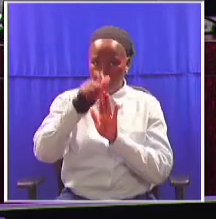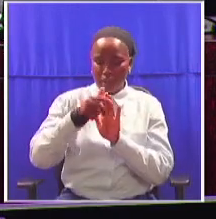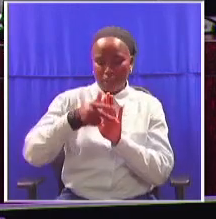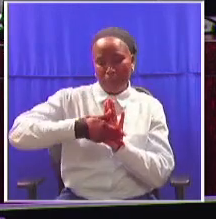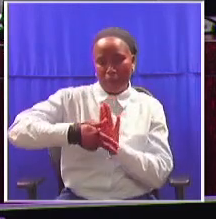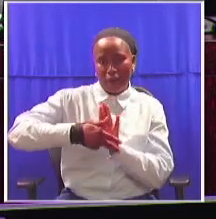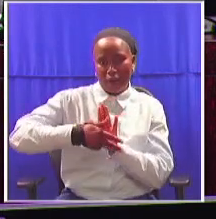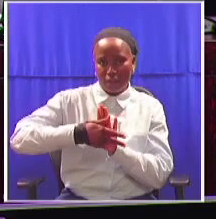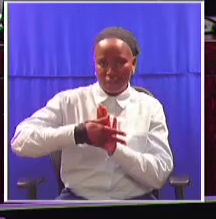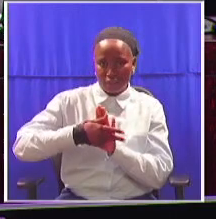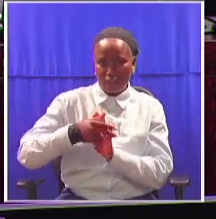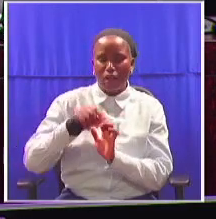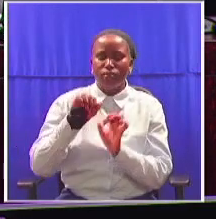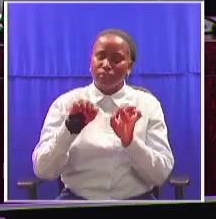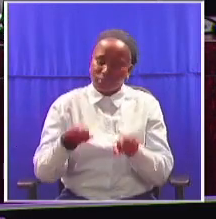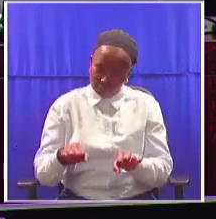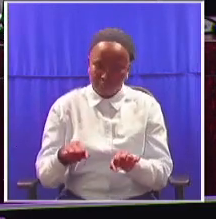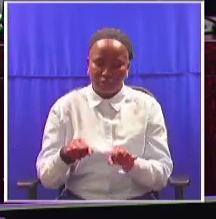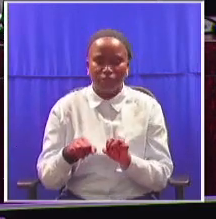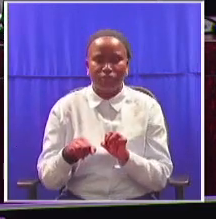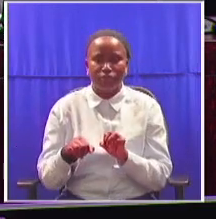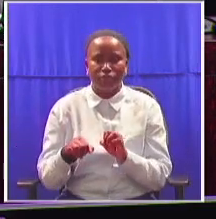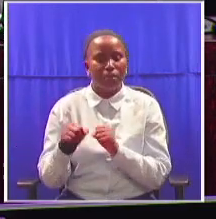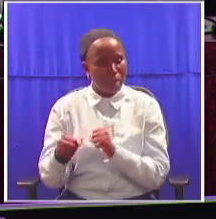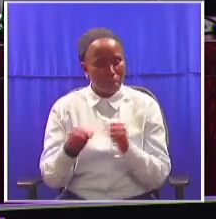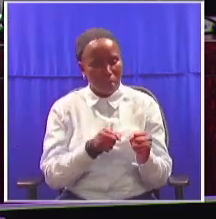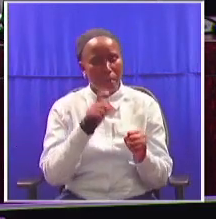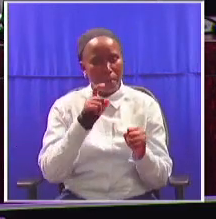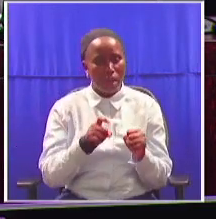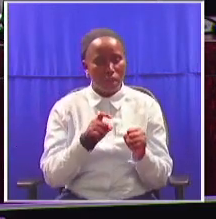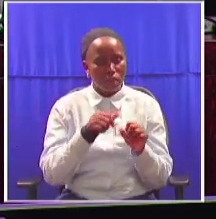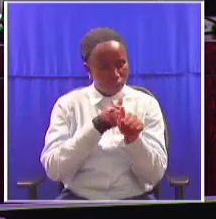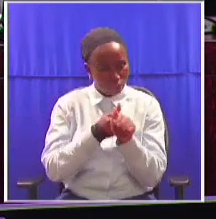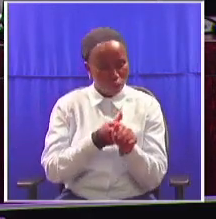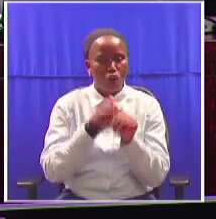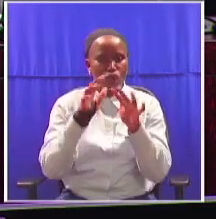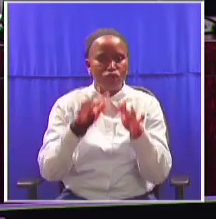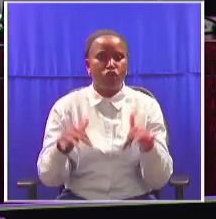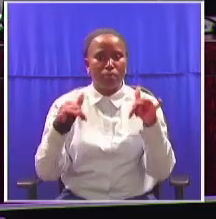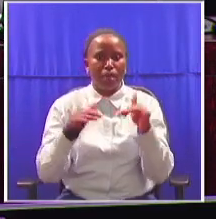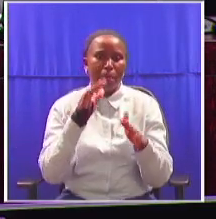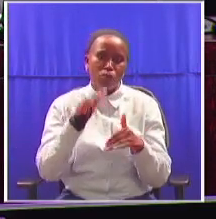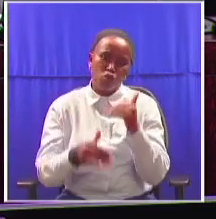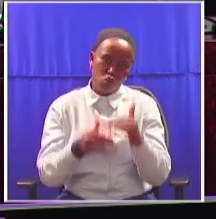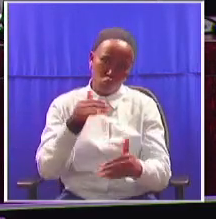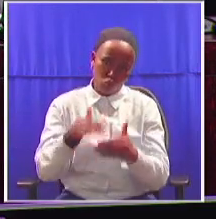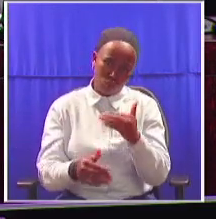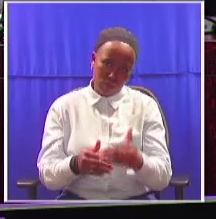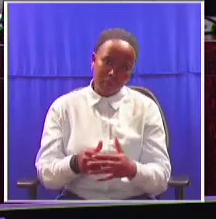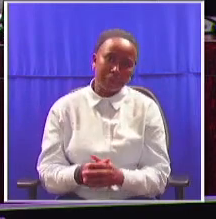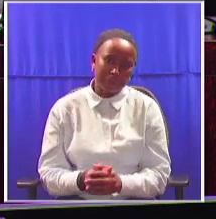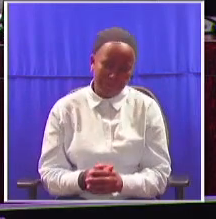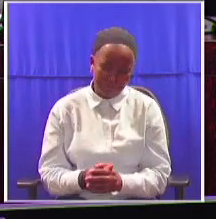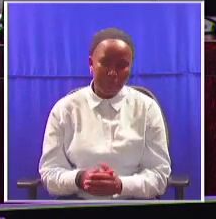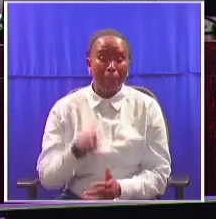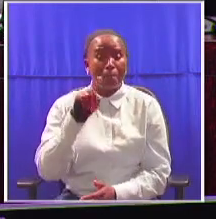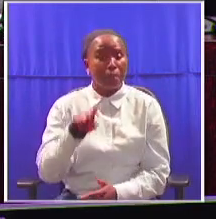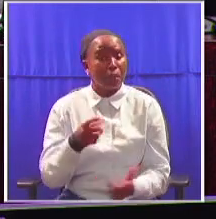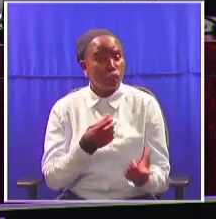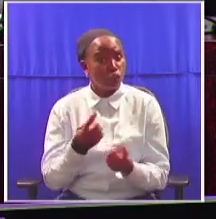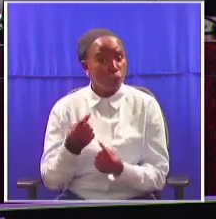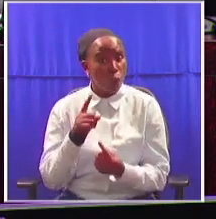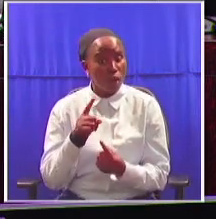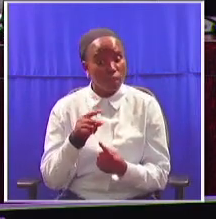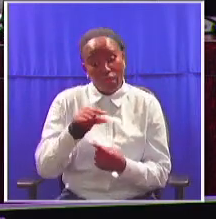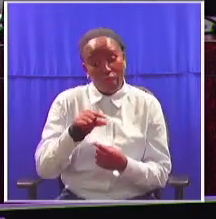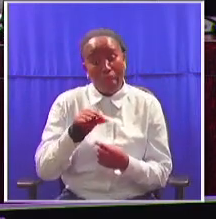while adhering, of course, to parliamentary processes. We need to do so in months and not in